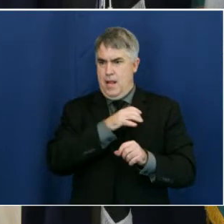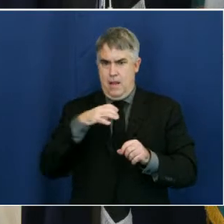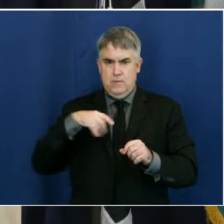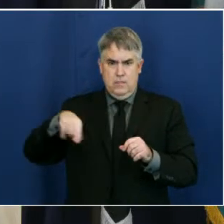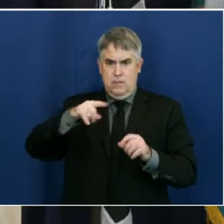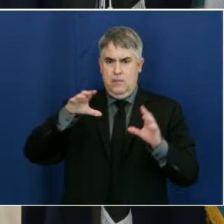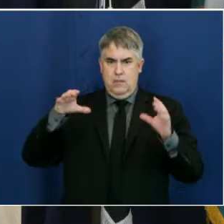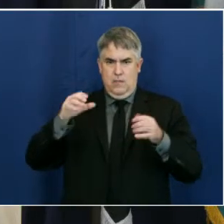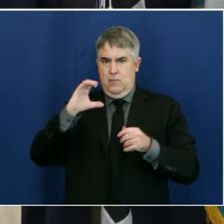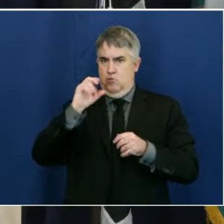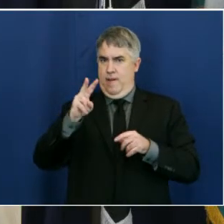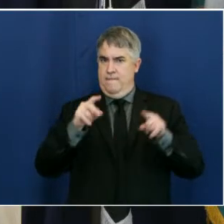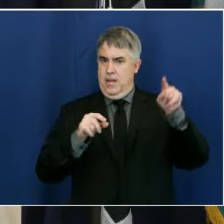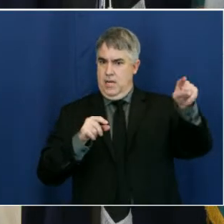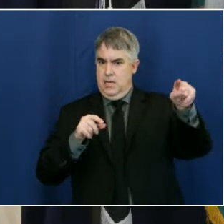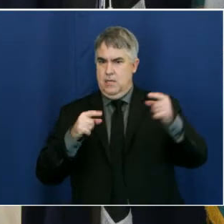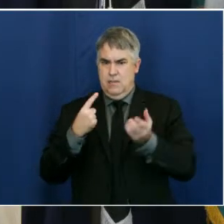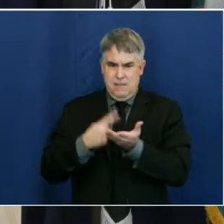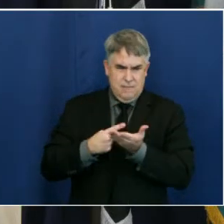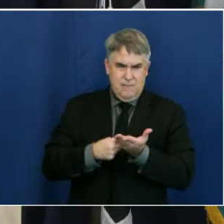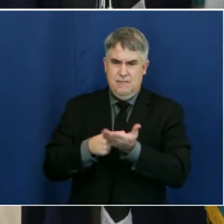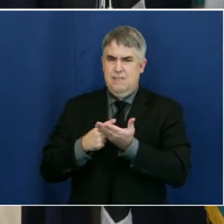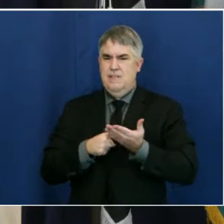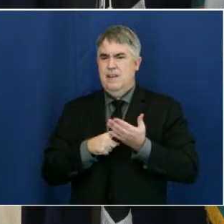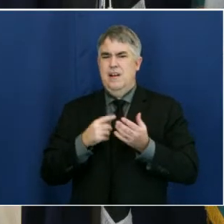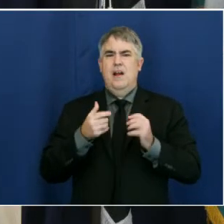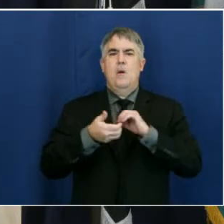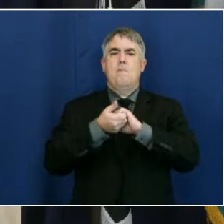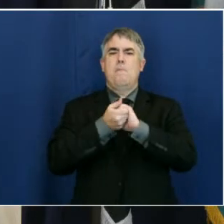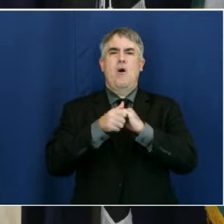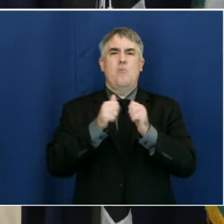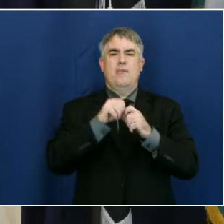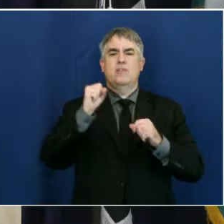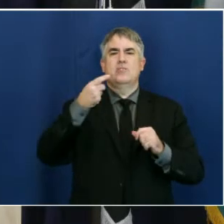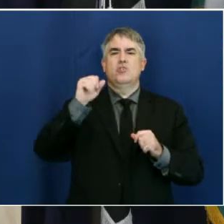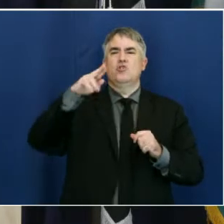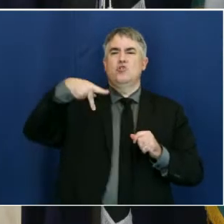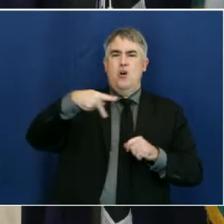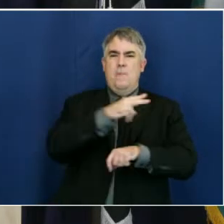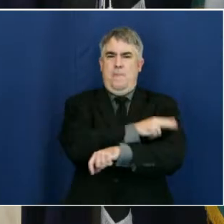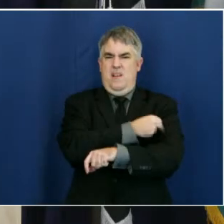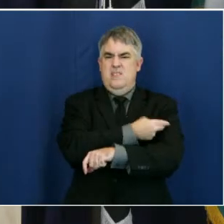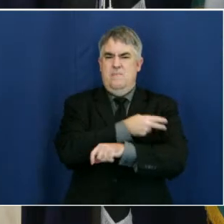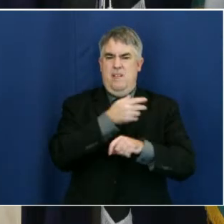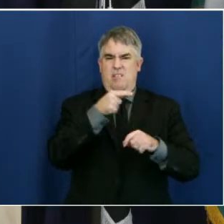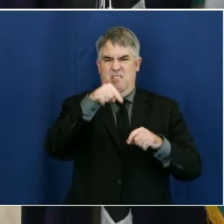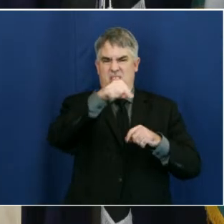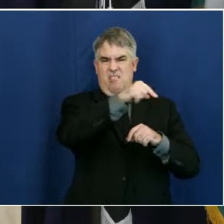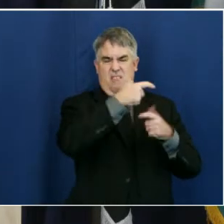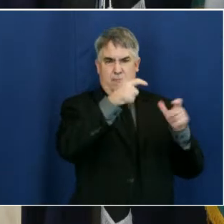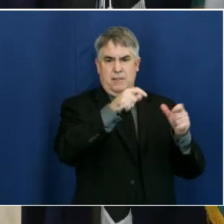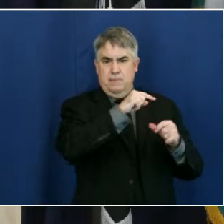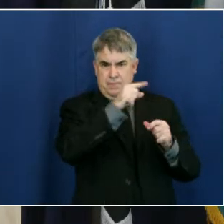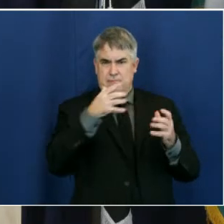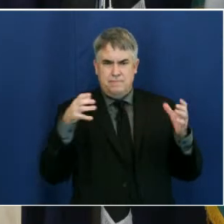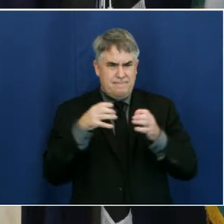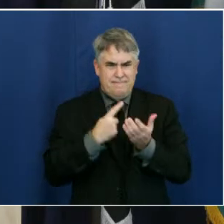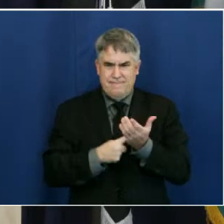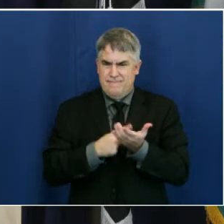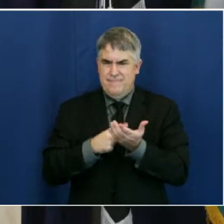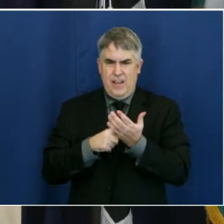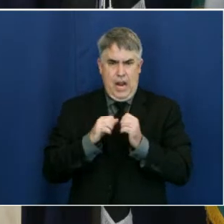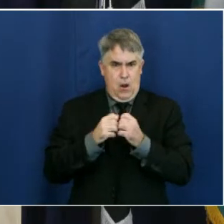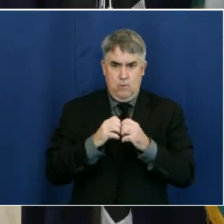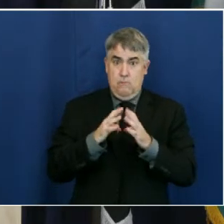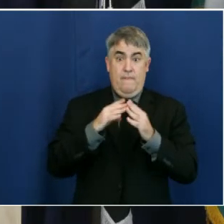well as our partners at Sharp Healthcare, to be able to open up the first